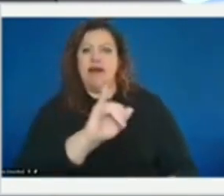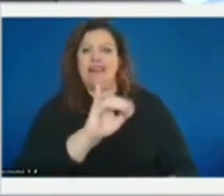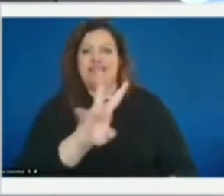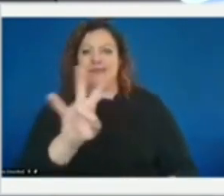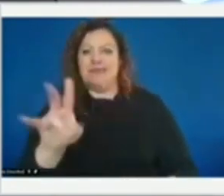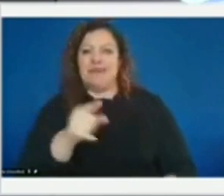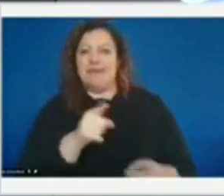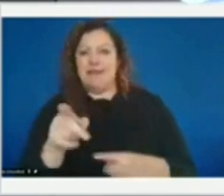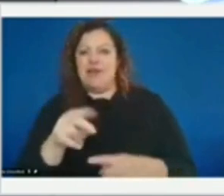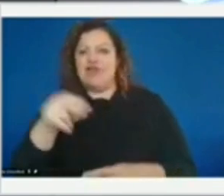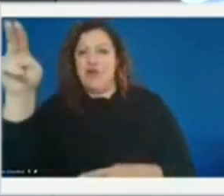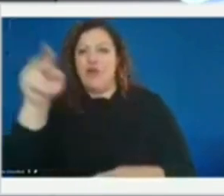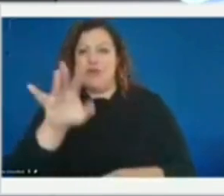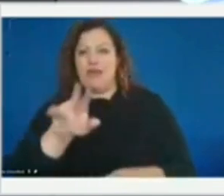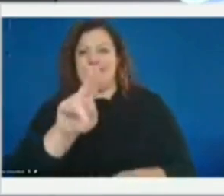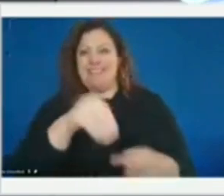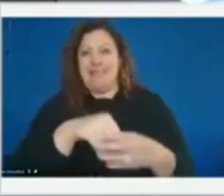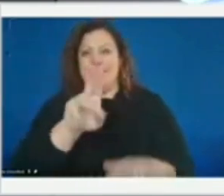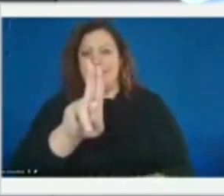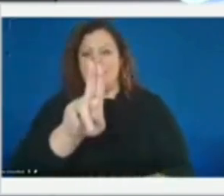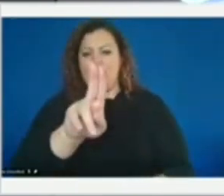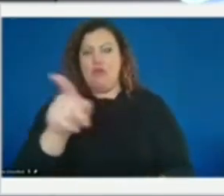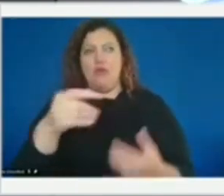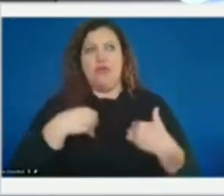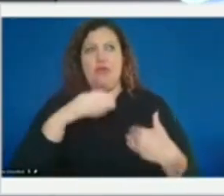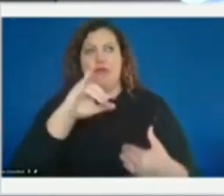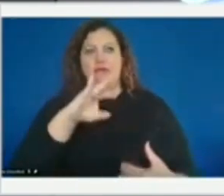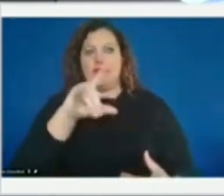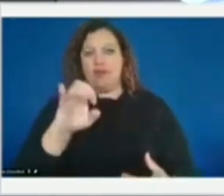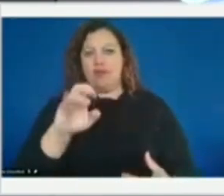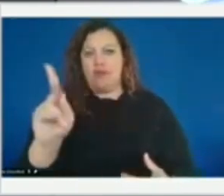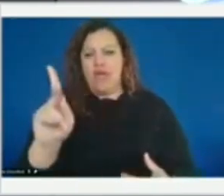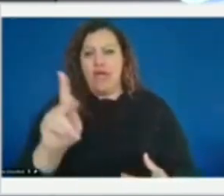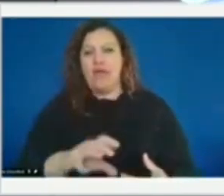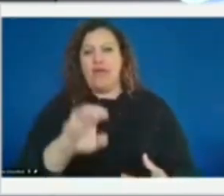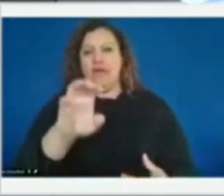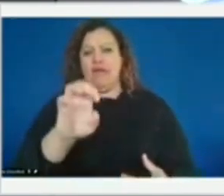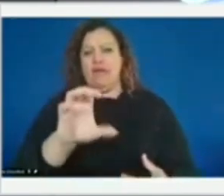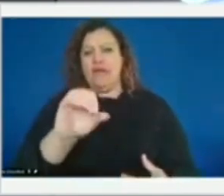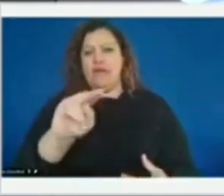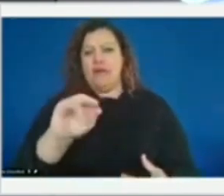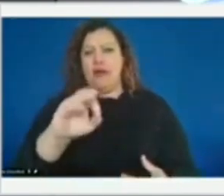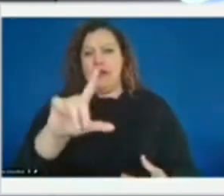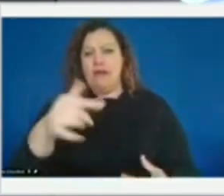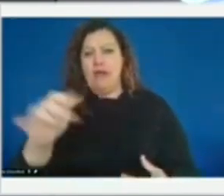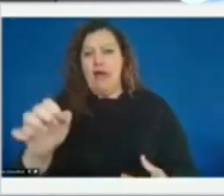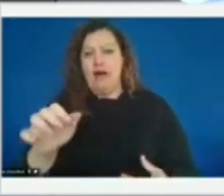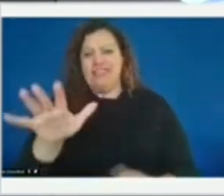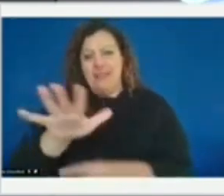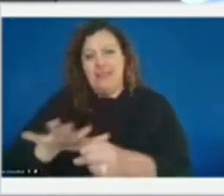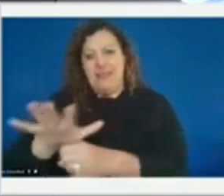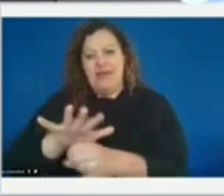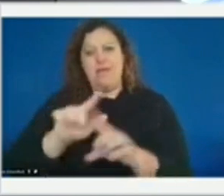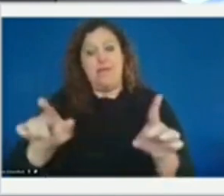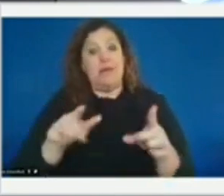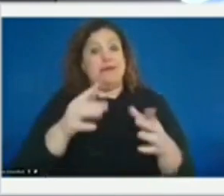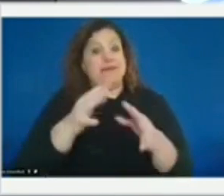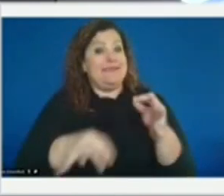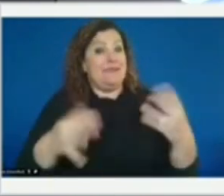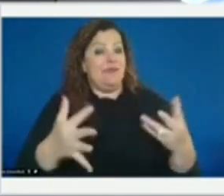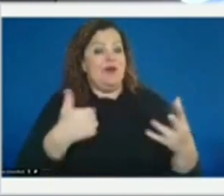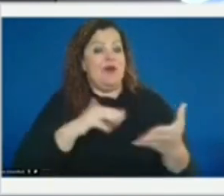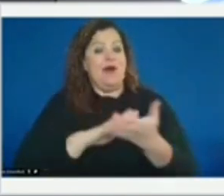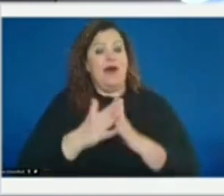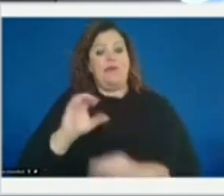K there, an Econo Lodge, I think it is. But the simple fact of the matter is, and I became a sergeant in 2003, went